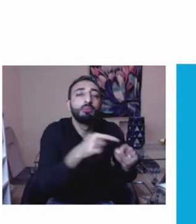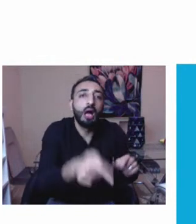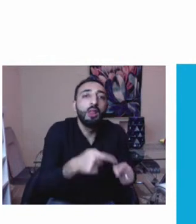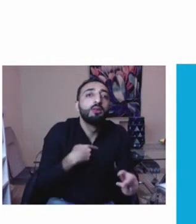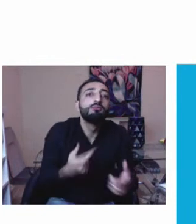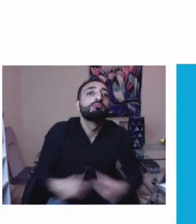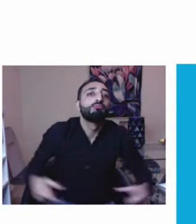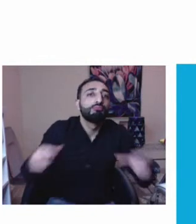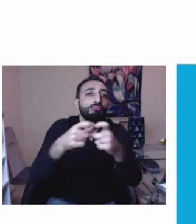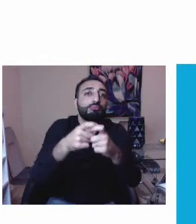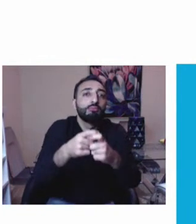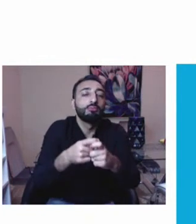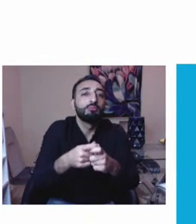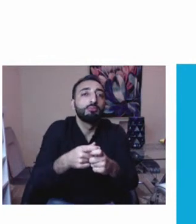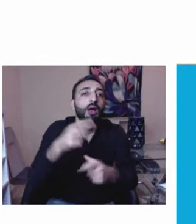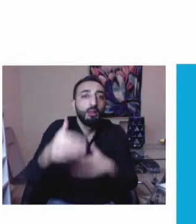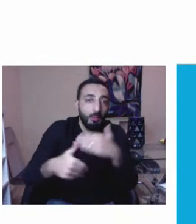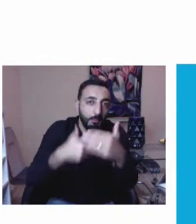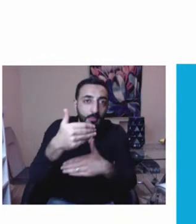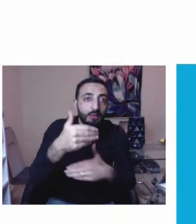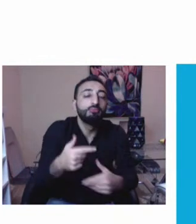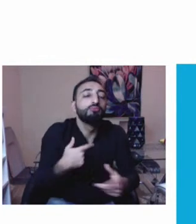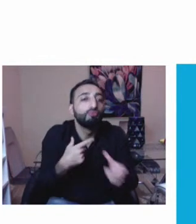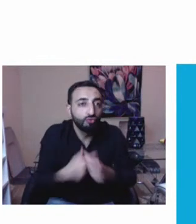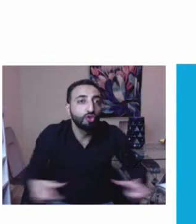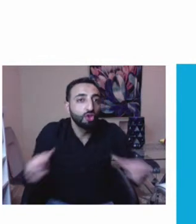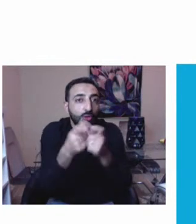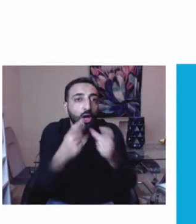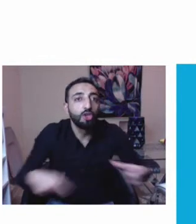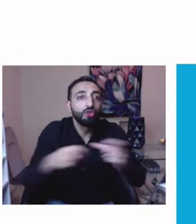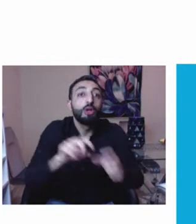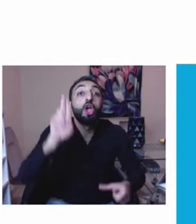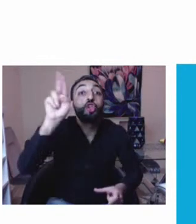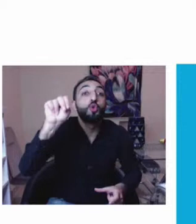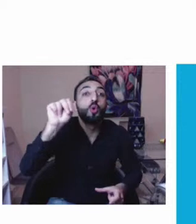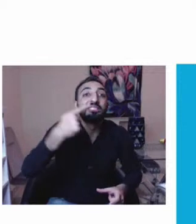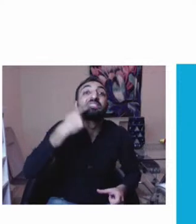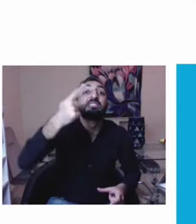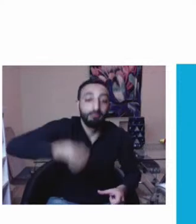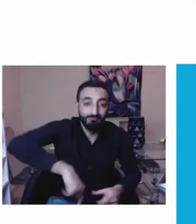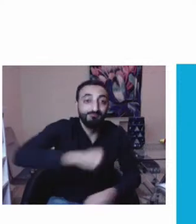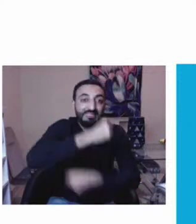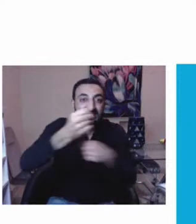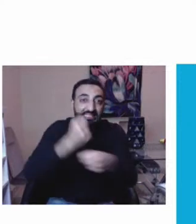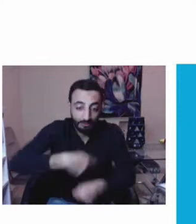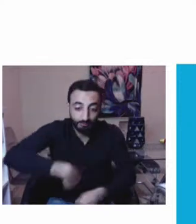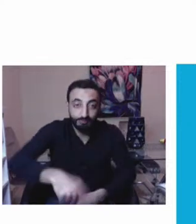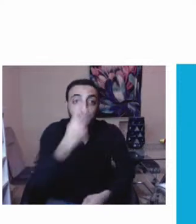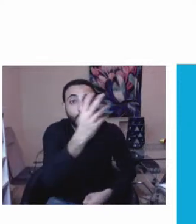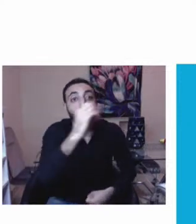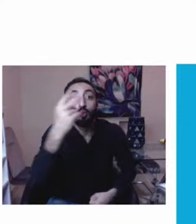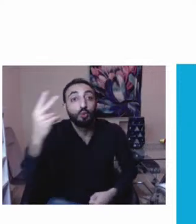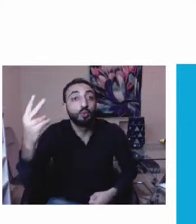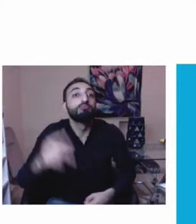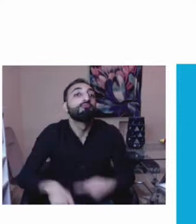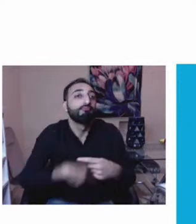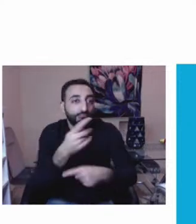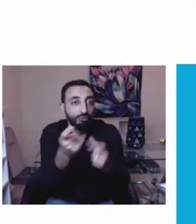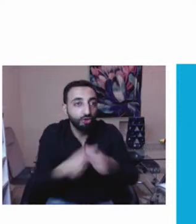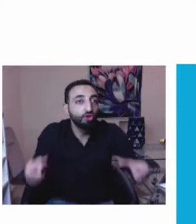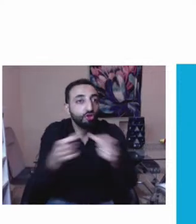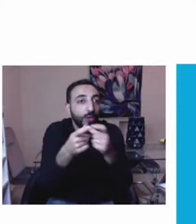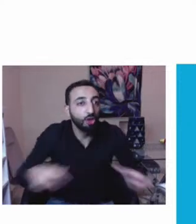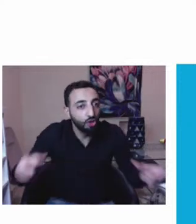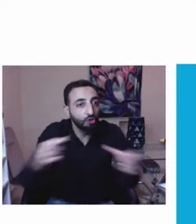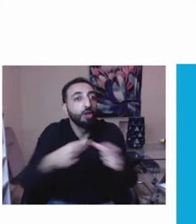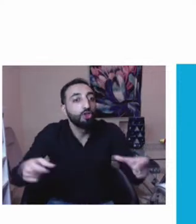a multi-stakeholder platform and an opportunity to explore what are some of the major bottlenecks related to financing for young people in peacebuilding